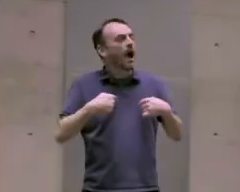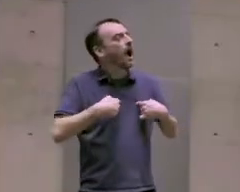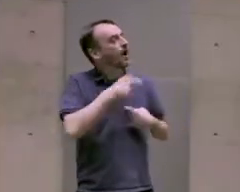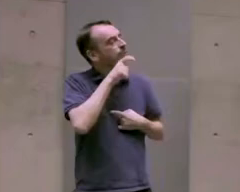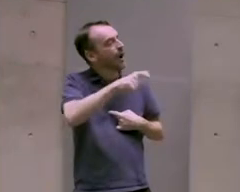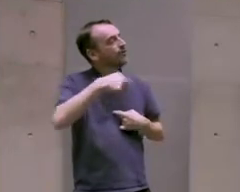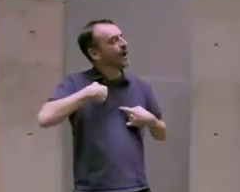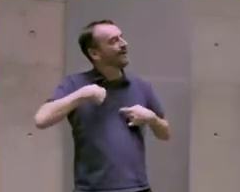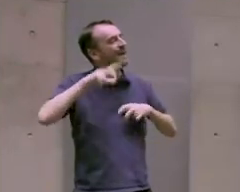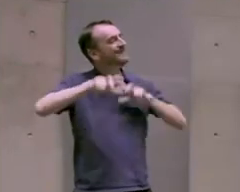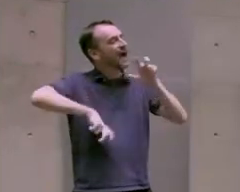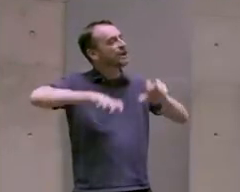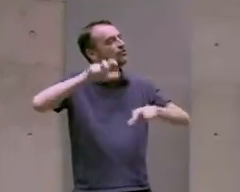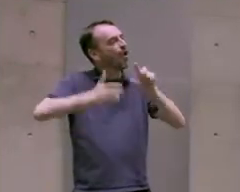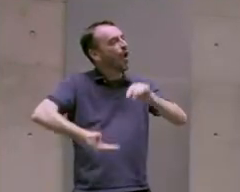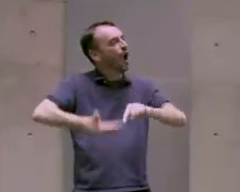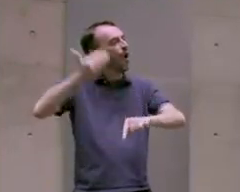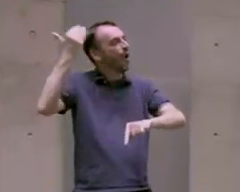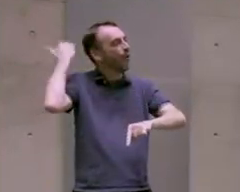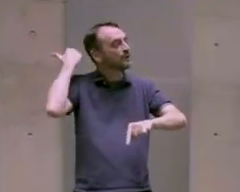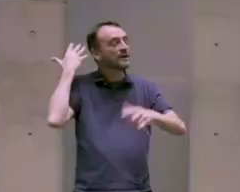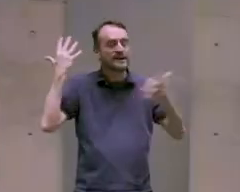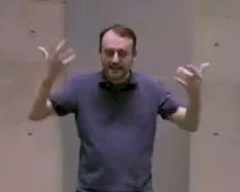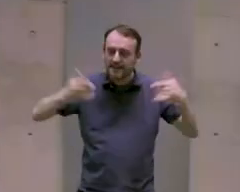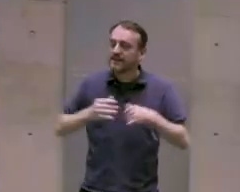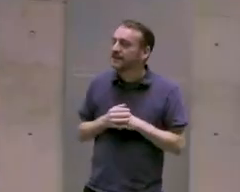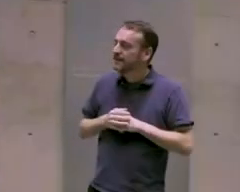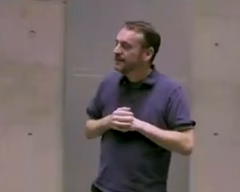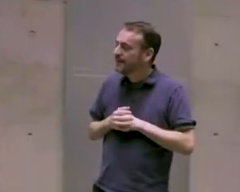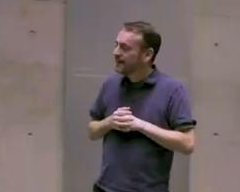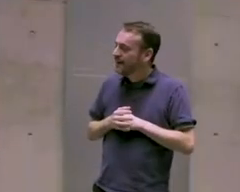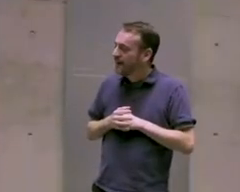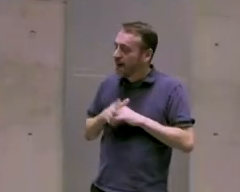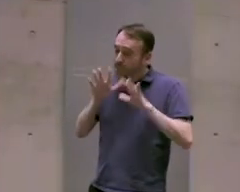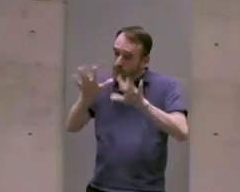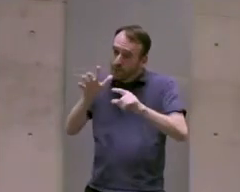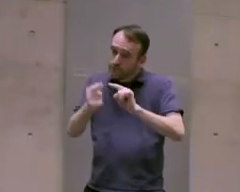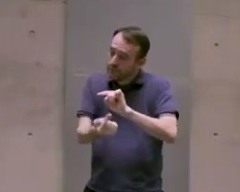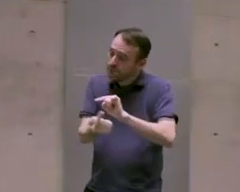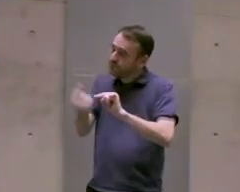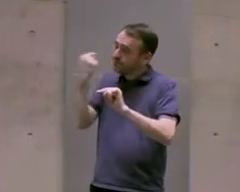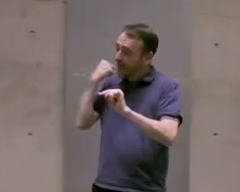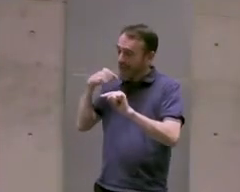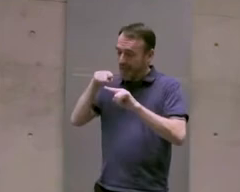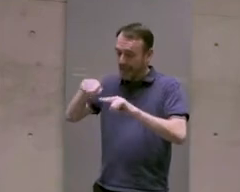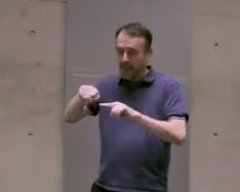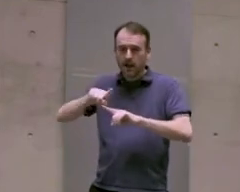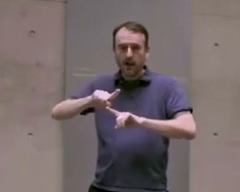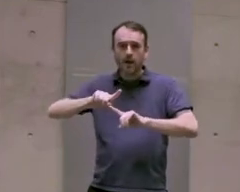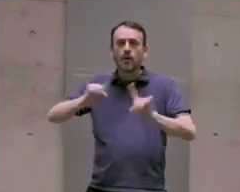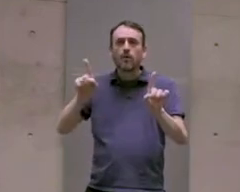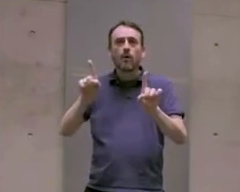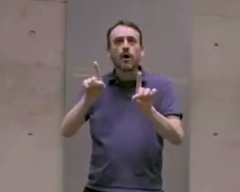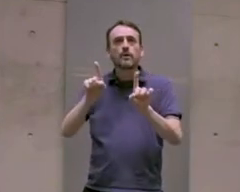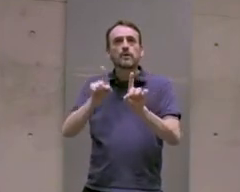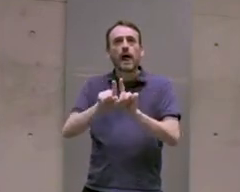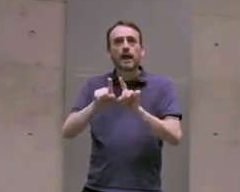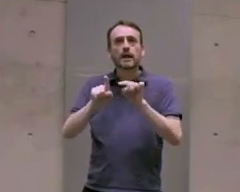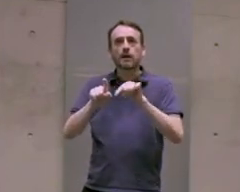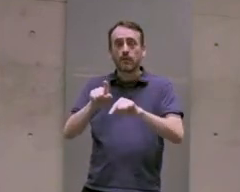to be nice and not mention that. but I'd be kind of throwing it back on you a little bit. What words of advice were you